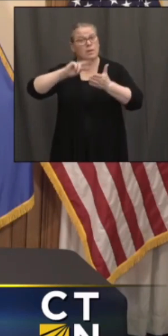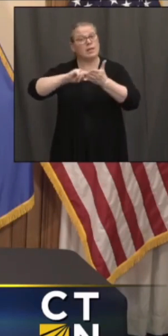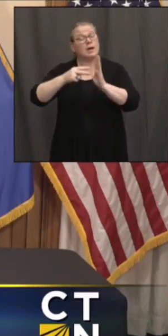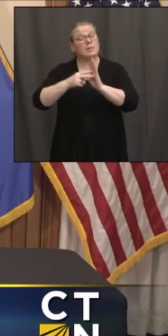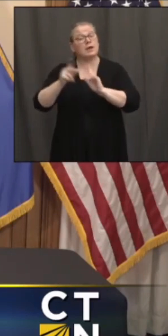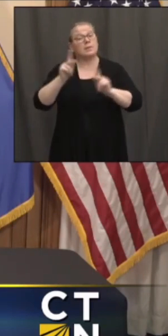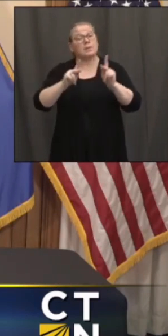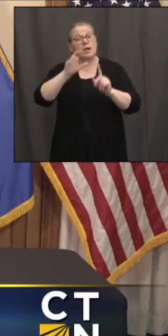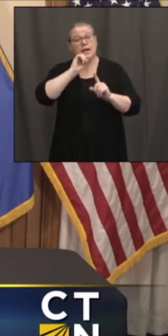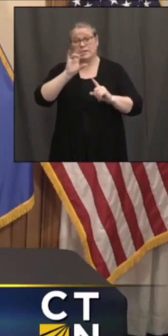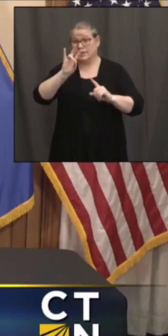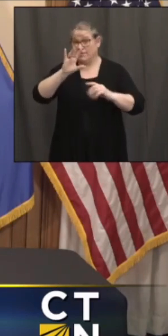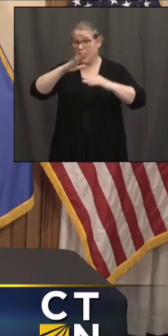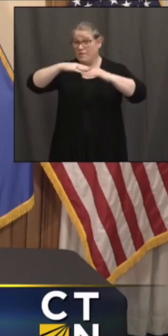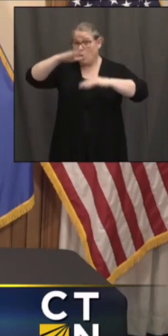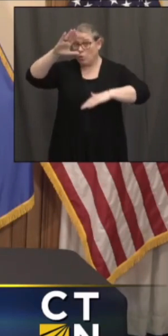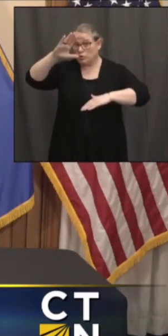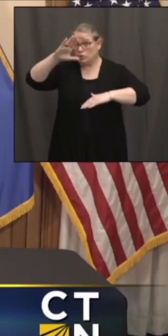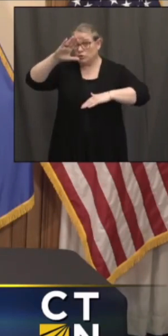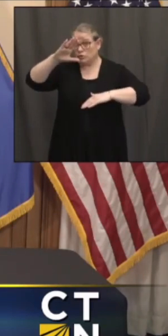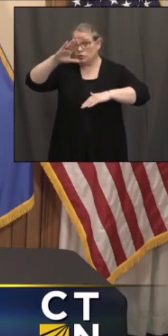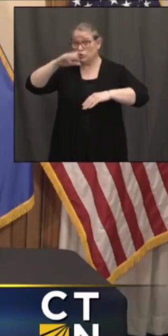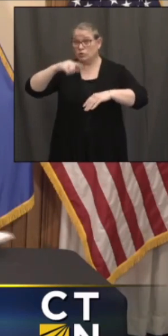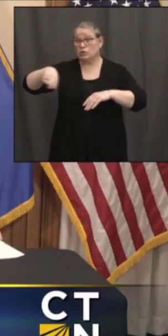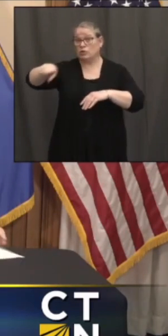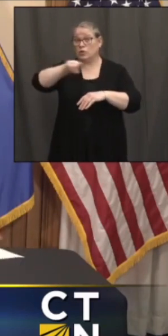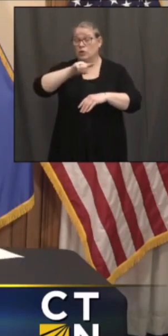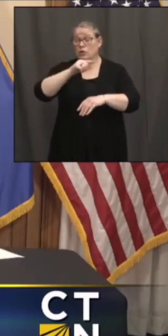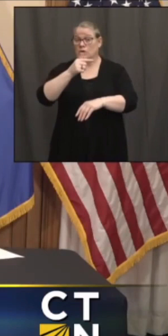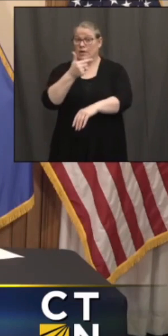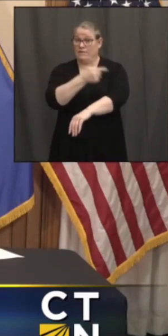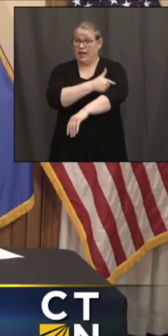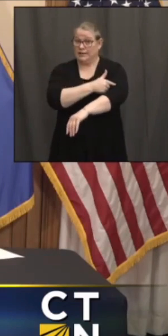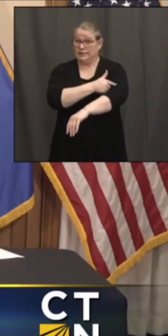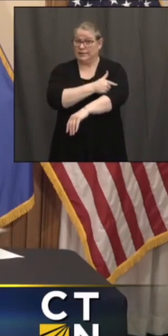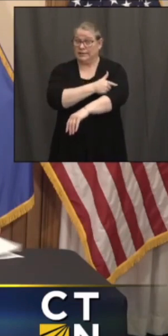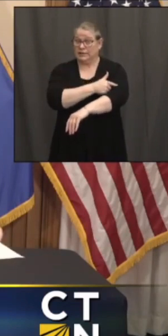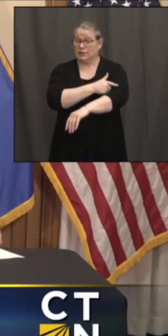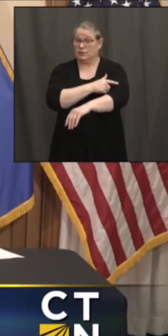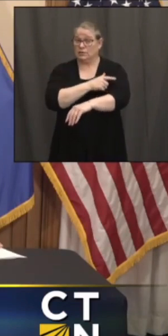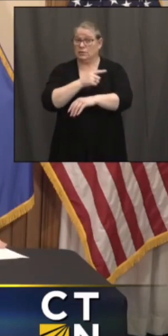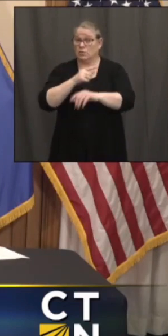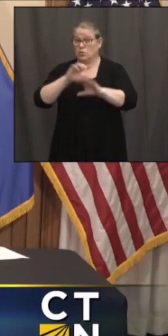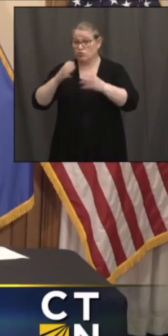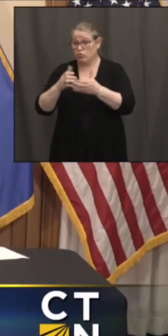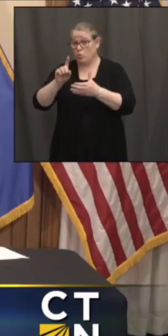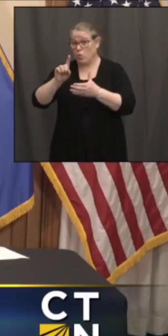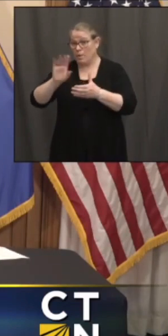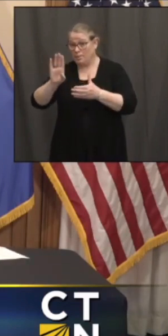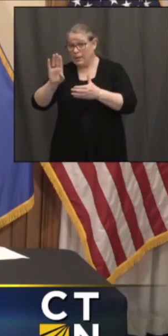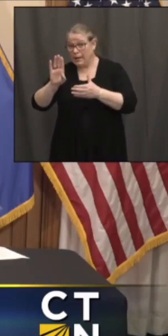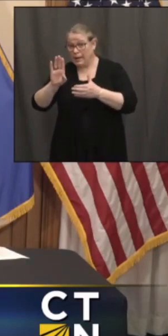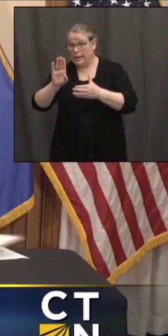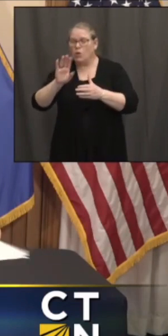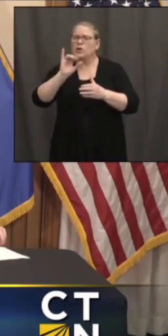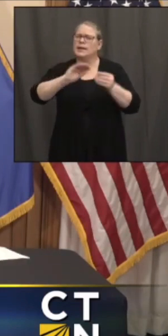who got the vaccine in 1B, or does that also include the people in 1A in the nursing